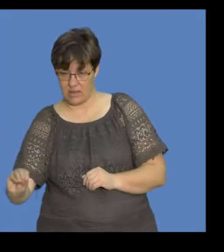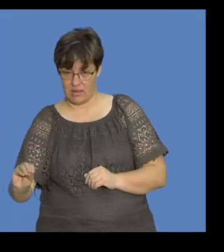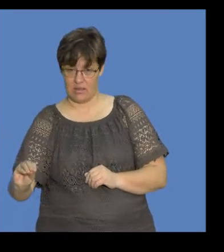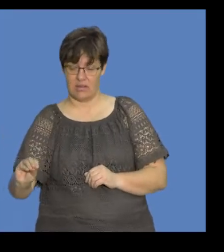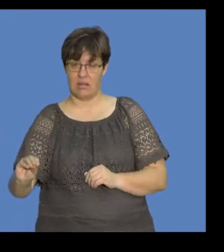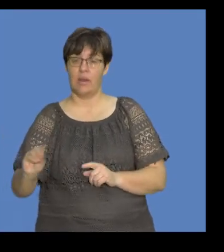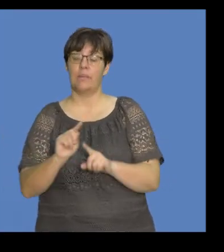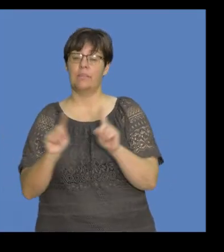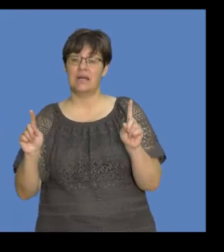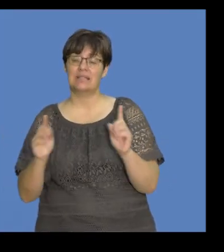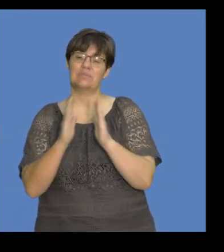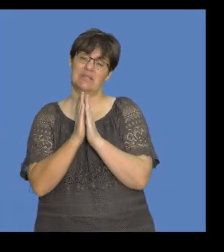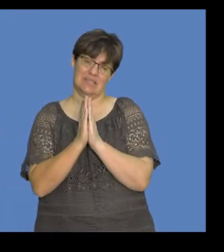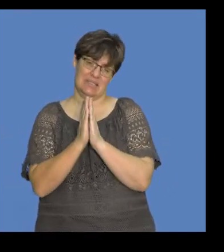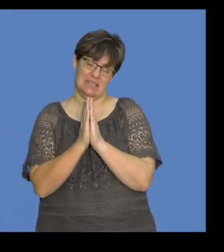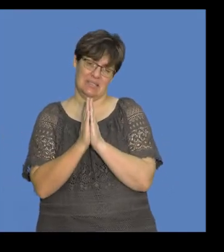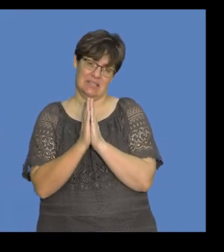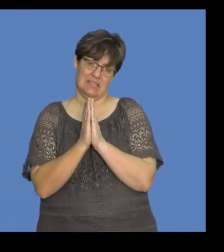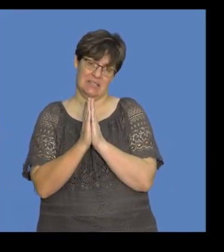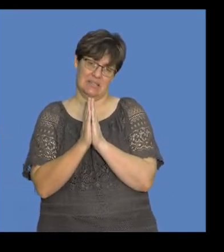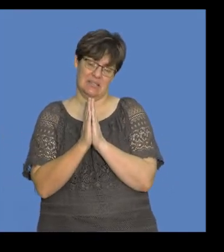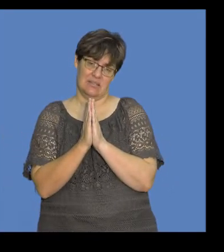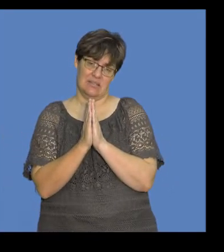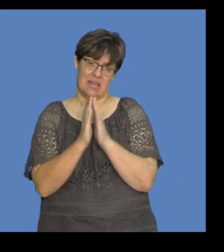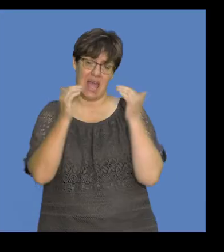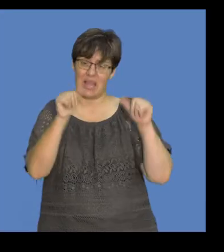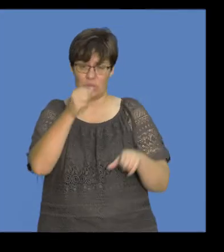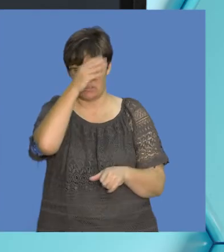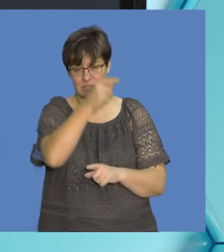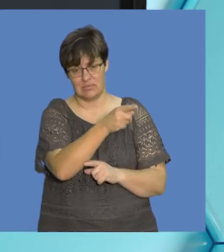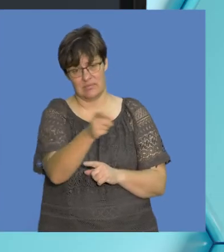journal, but please, accounting boffins,